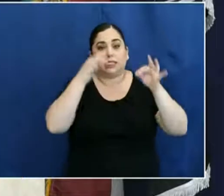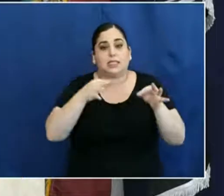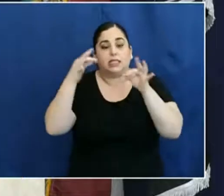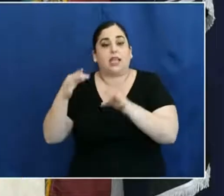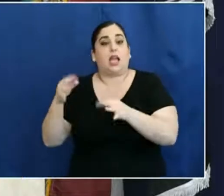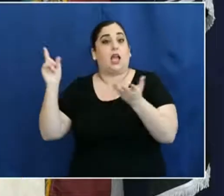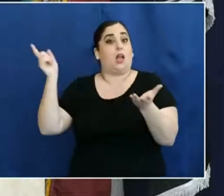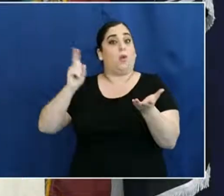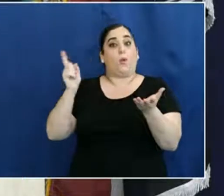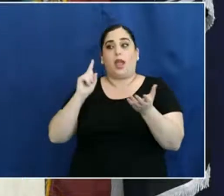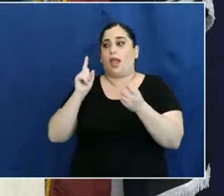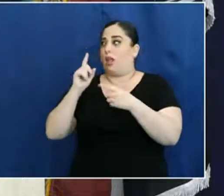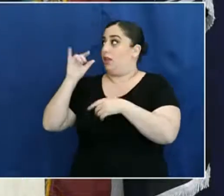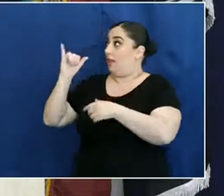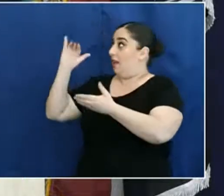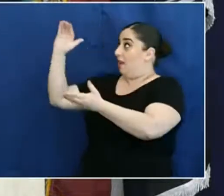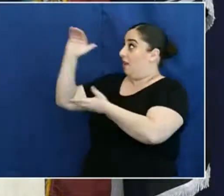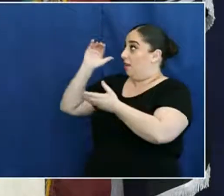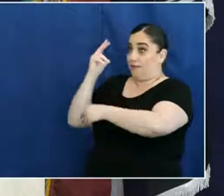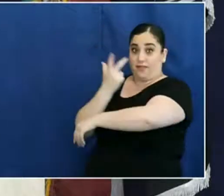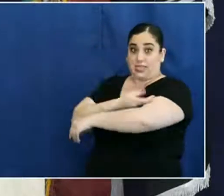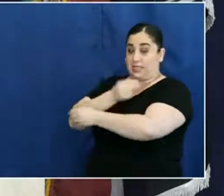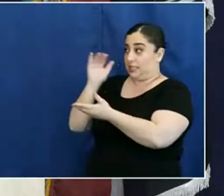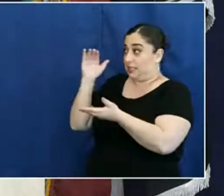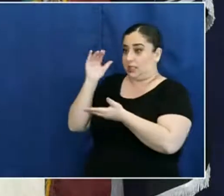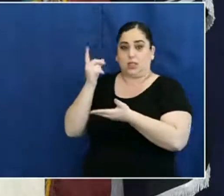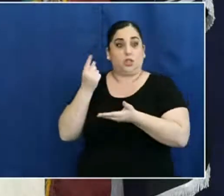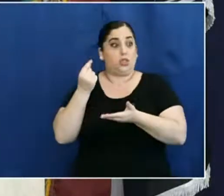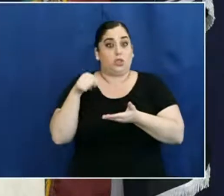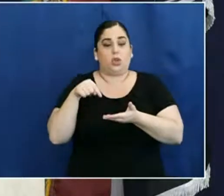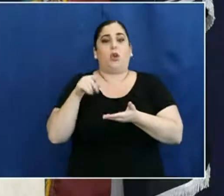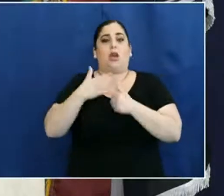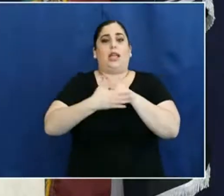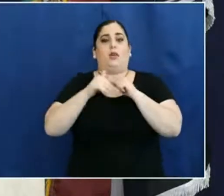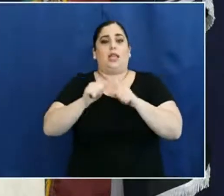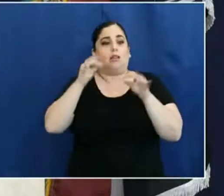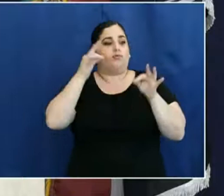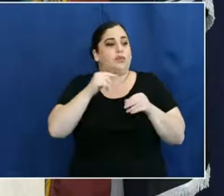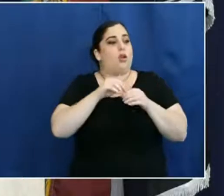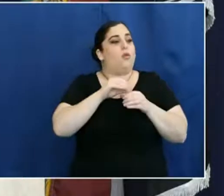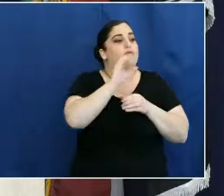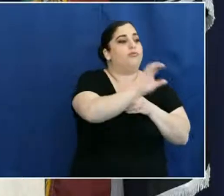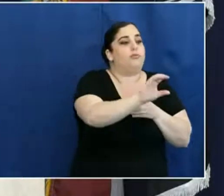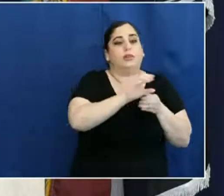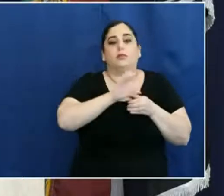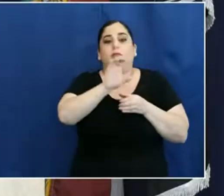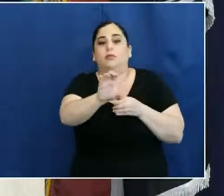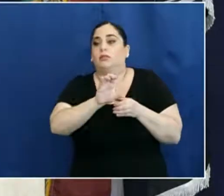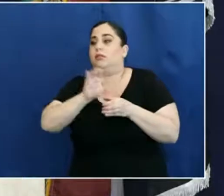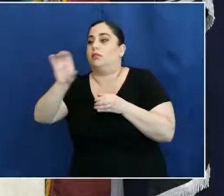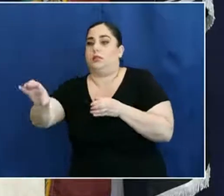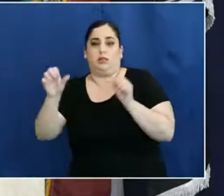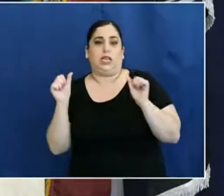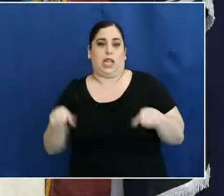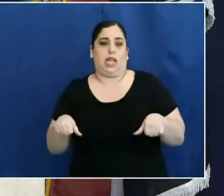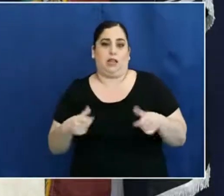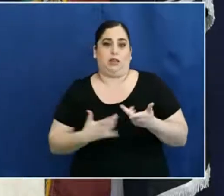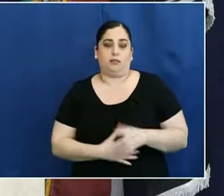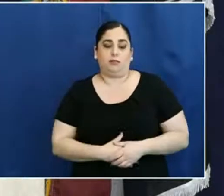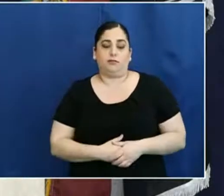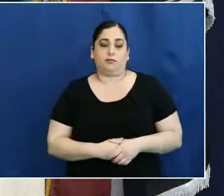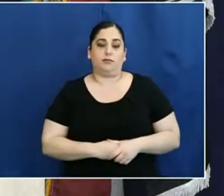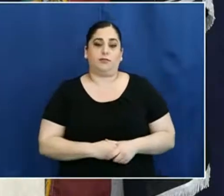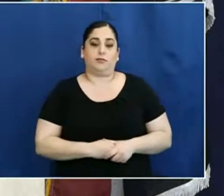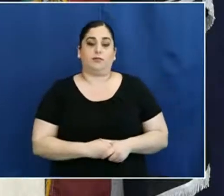think, the primary problem with the vaccine process, there's been a lot of little challenges and issues, but the primary problem has been a shortage